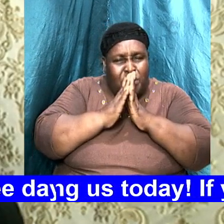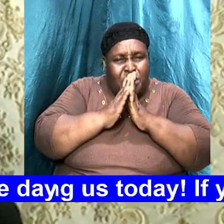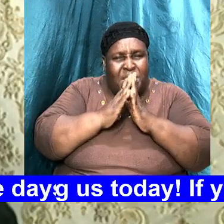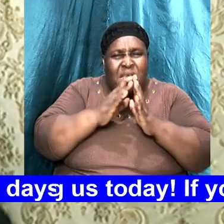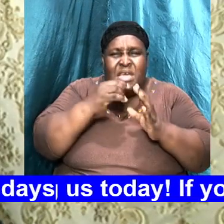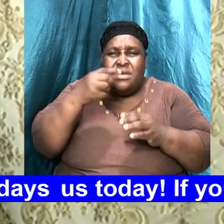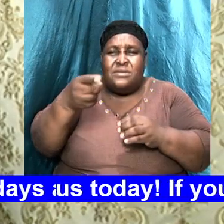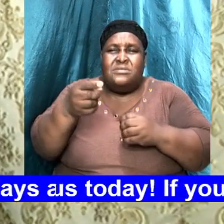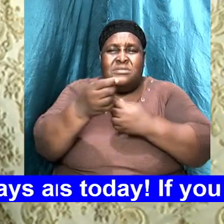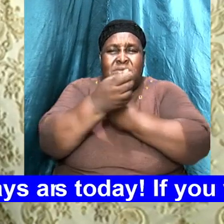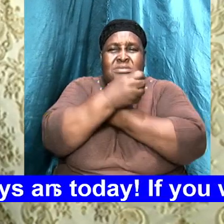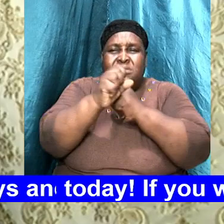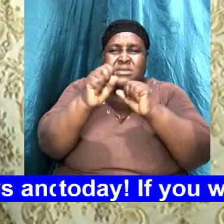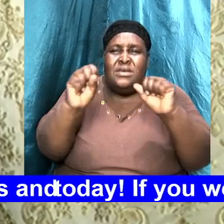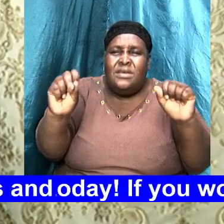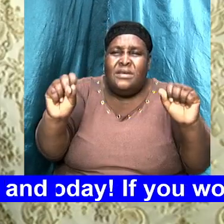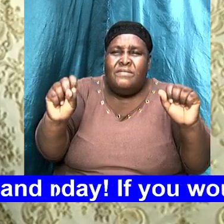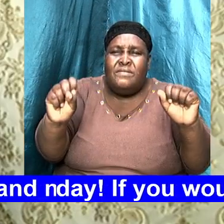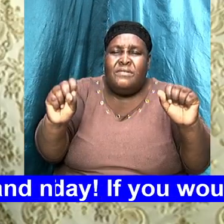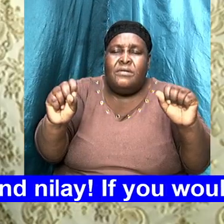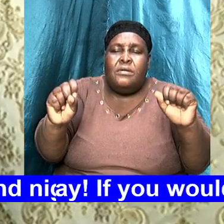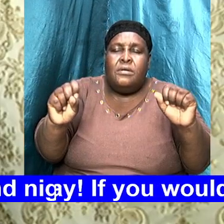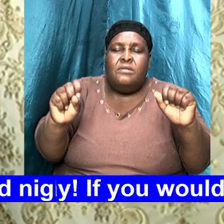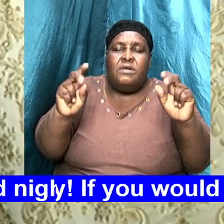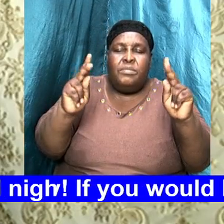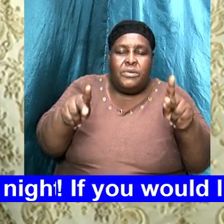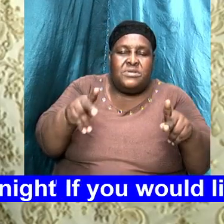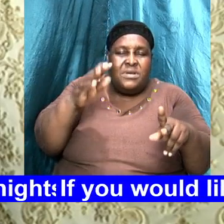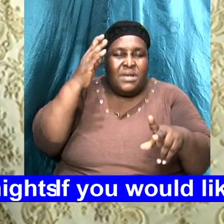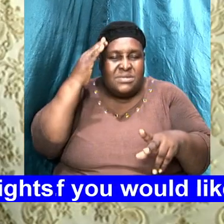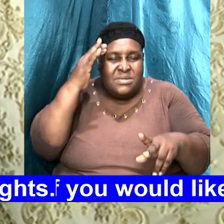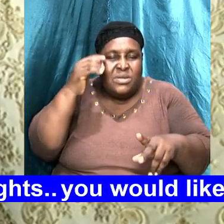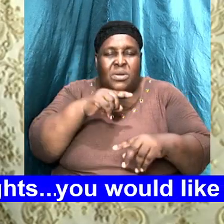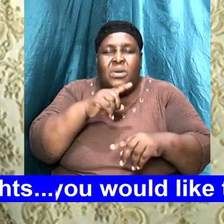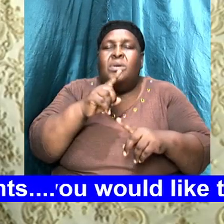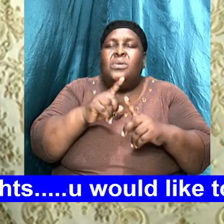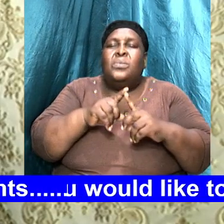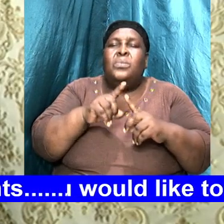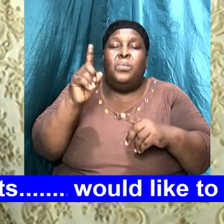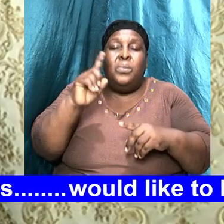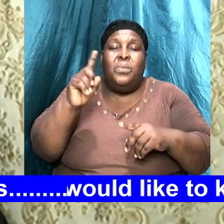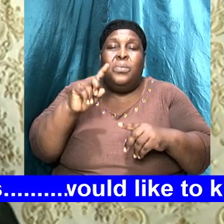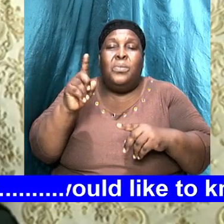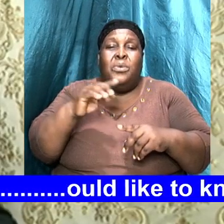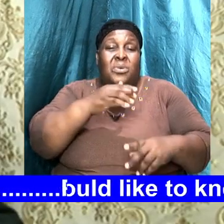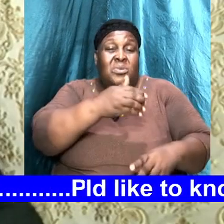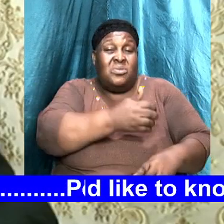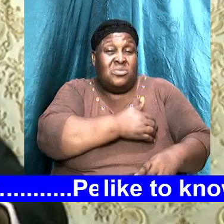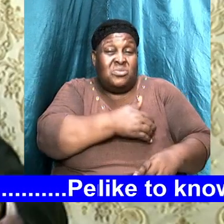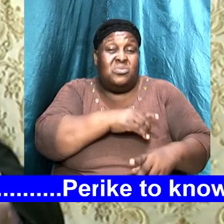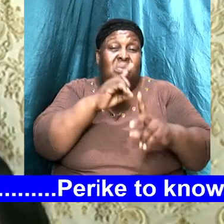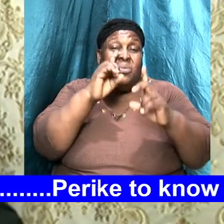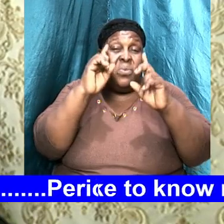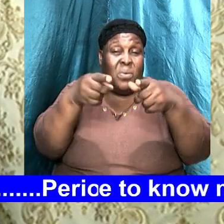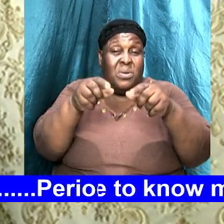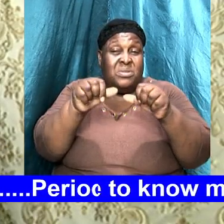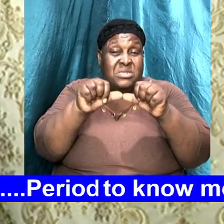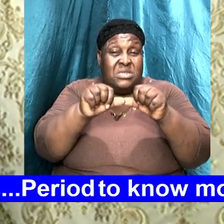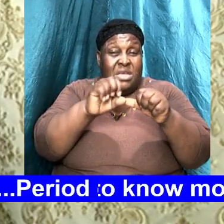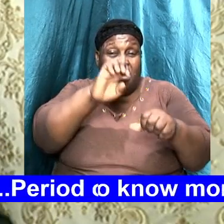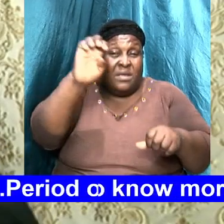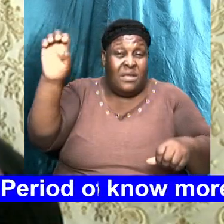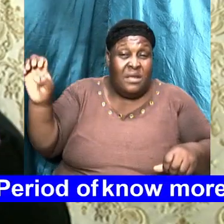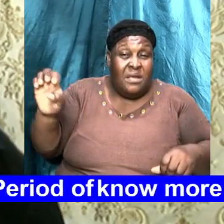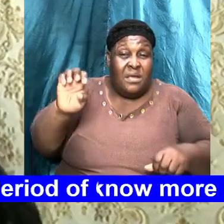If somebody is concerned about where your soul is going to spend eternity, he will not tell you that after you come to the